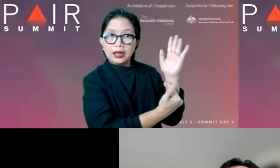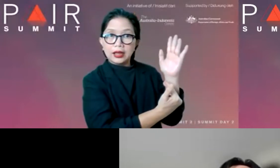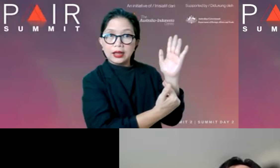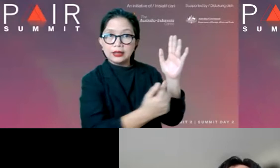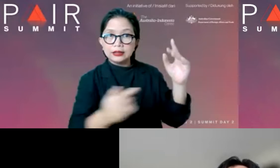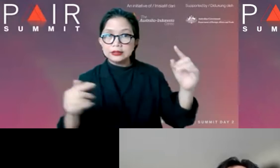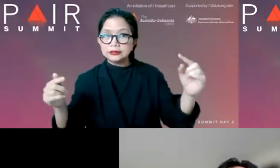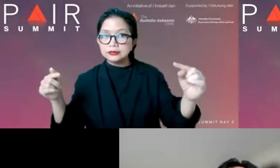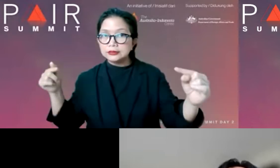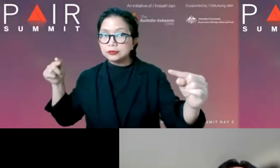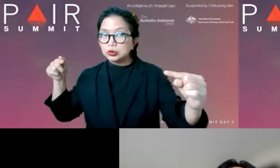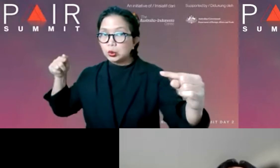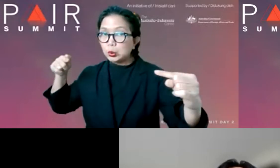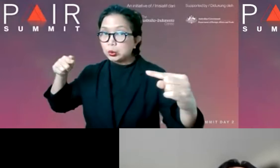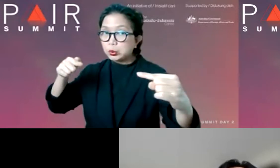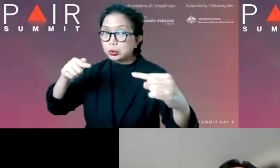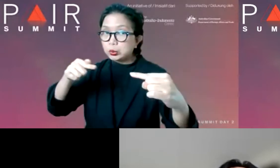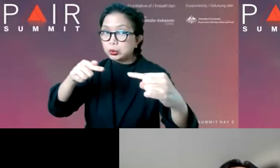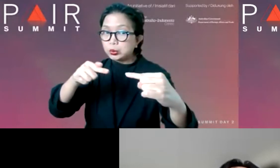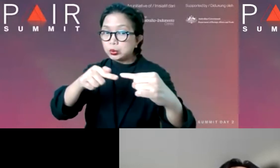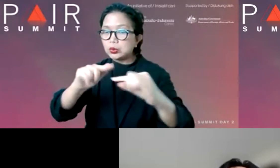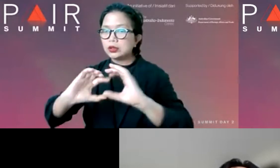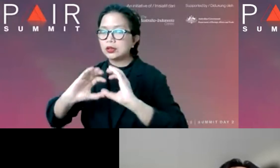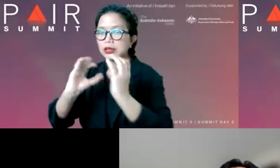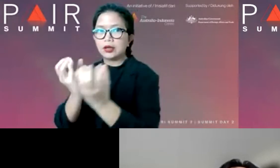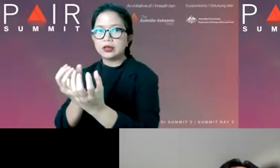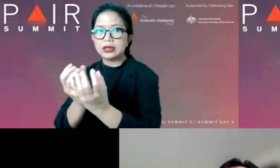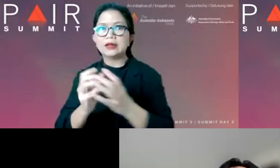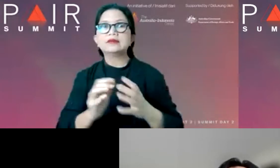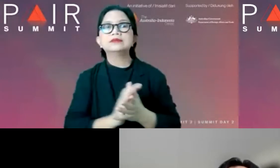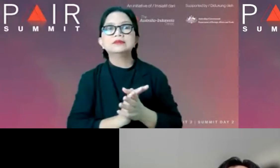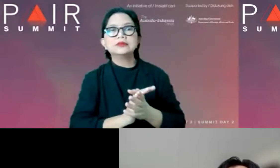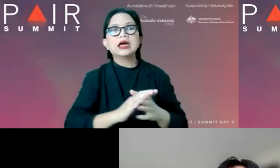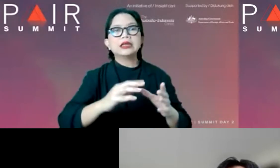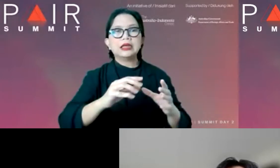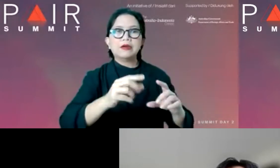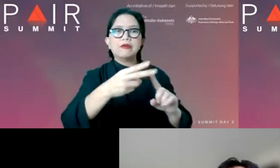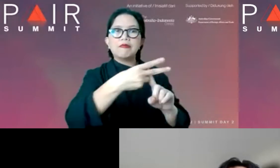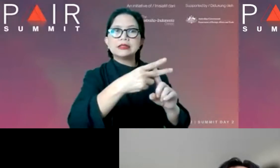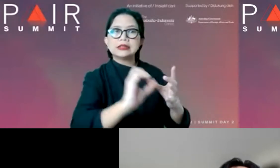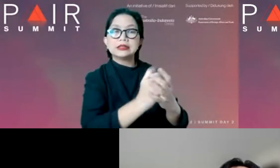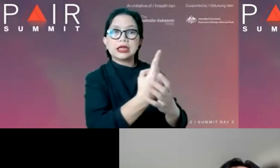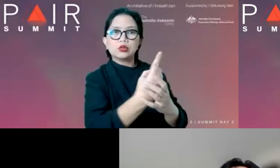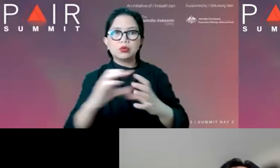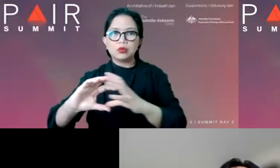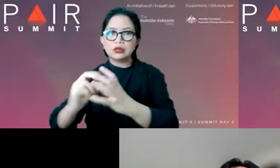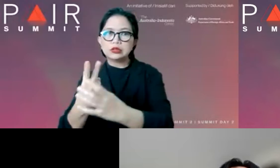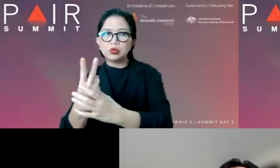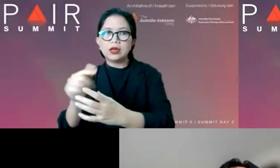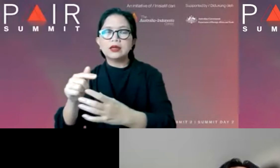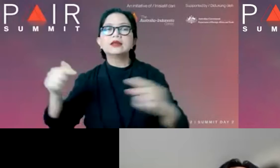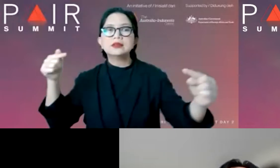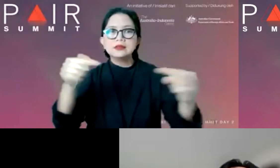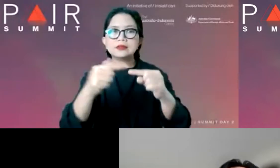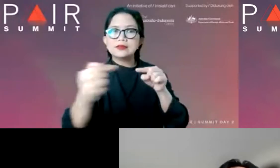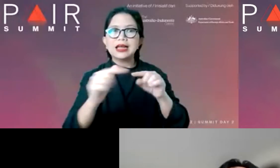to secondary care. But still, it is only for those who are the member of BPJS Kesehatan. Right now, still